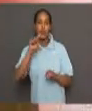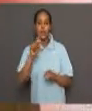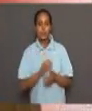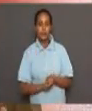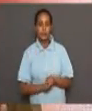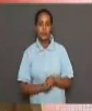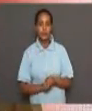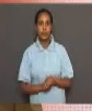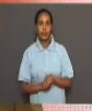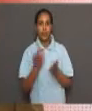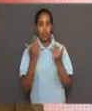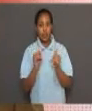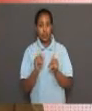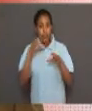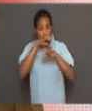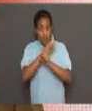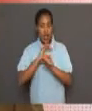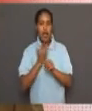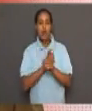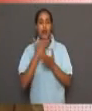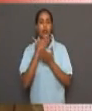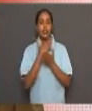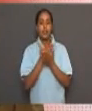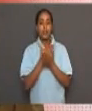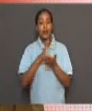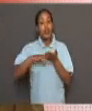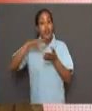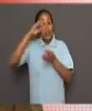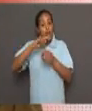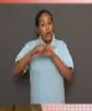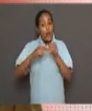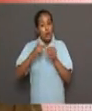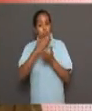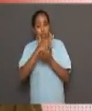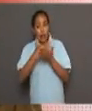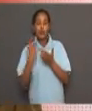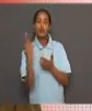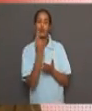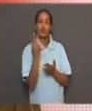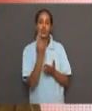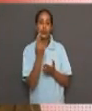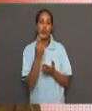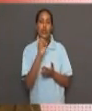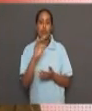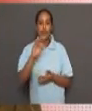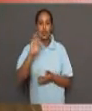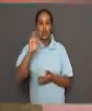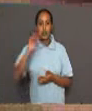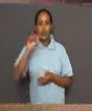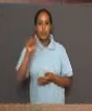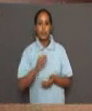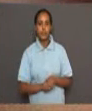sodium. Let us finish our lesson by learning about some of the uses of sodium.